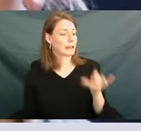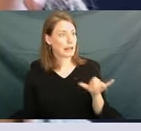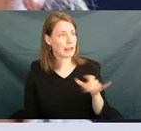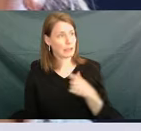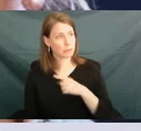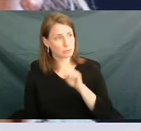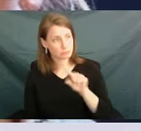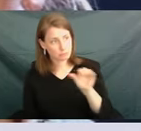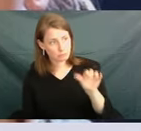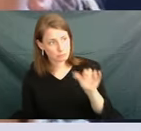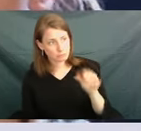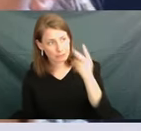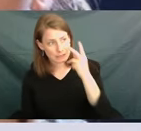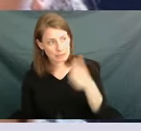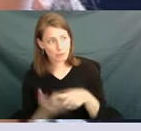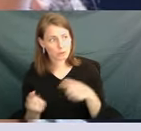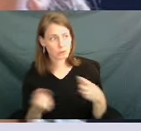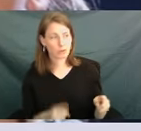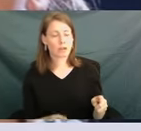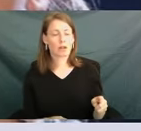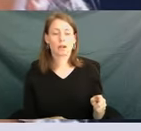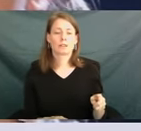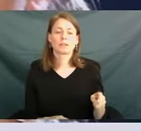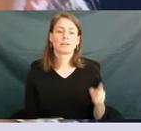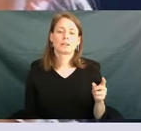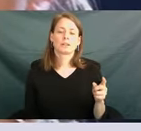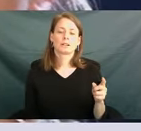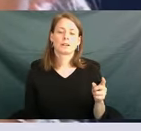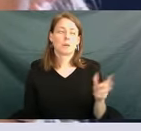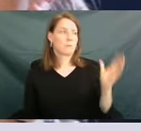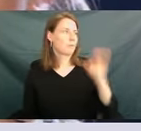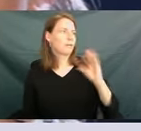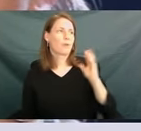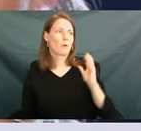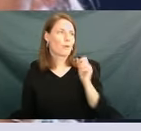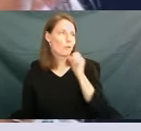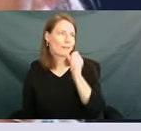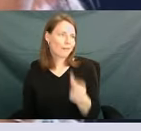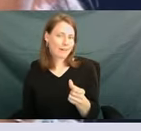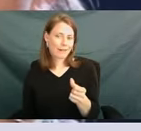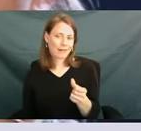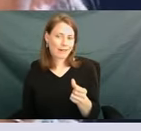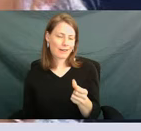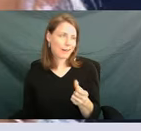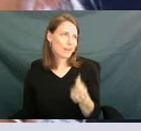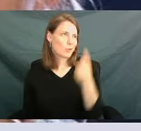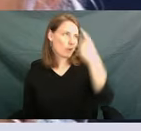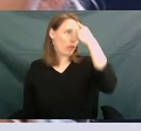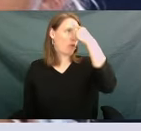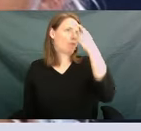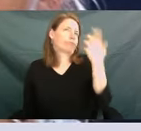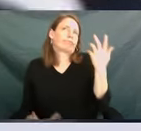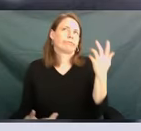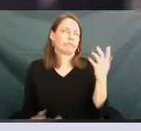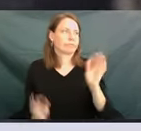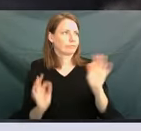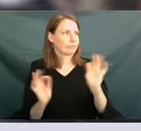tried to barge in on them, because sometimes it was just a game, but it looked like they was fighting.